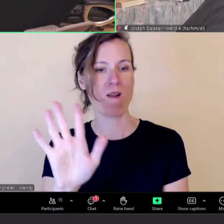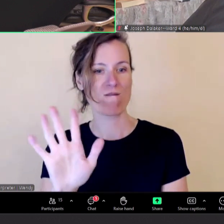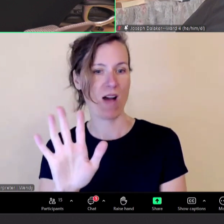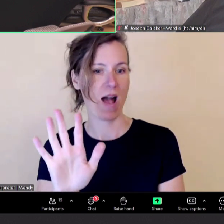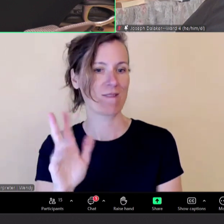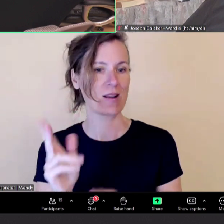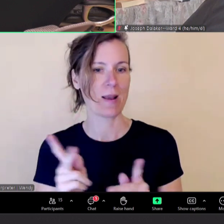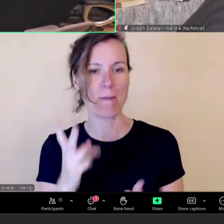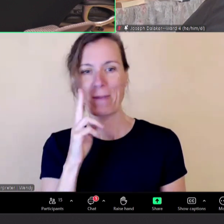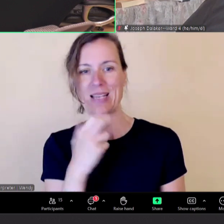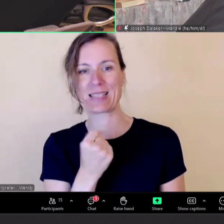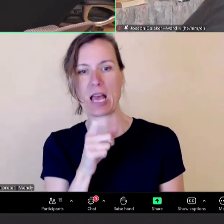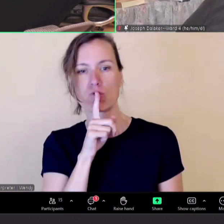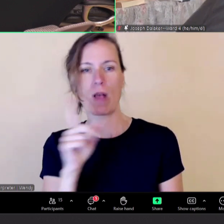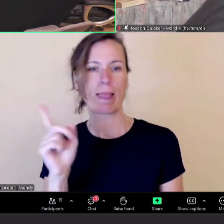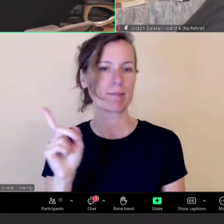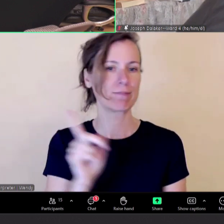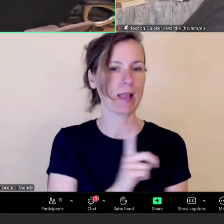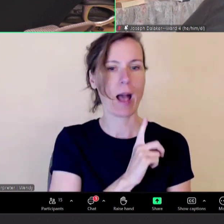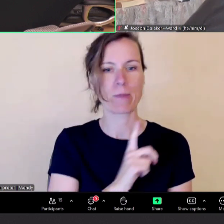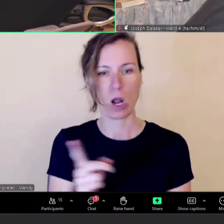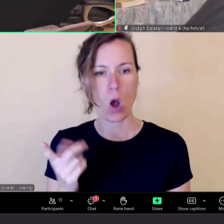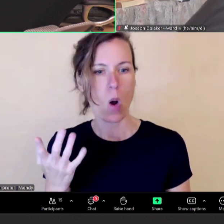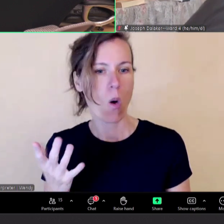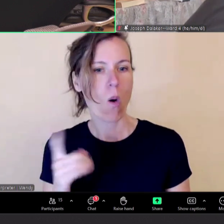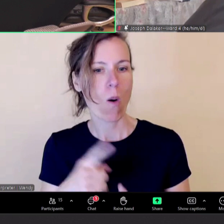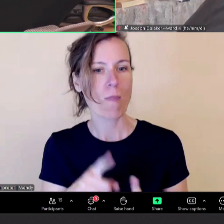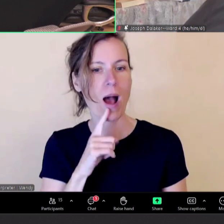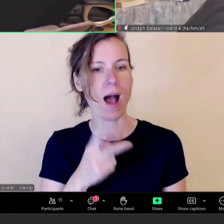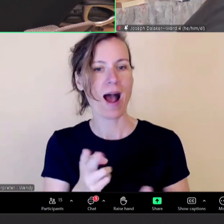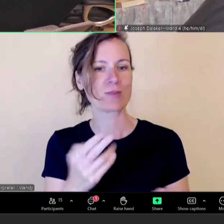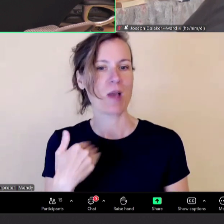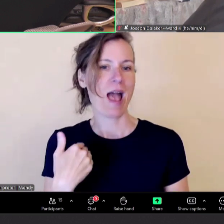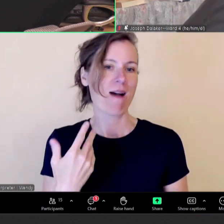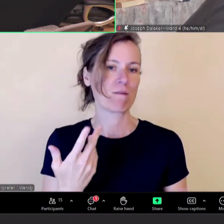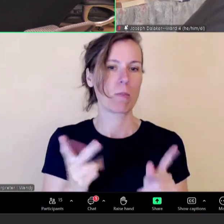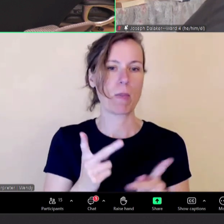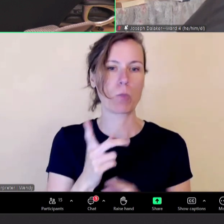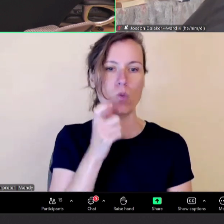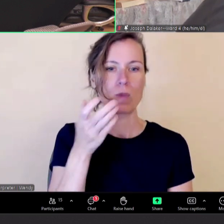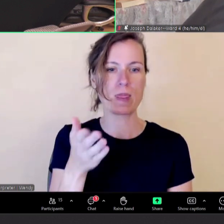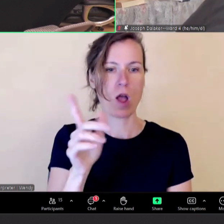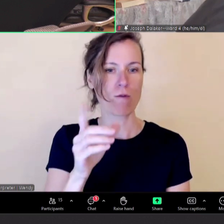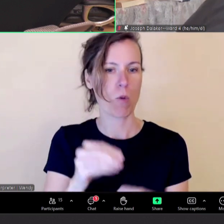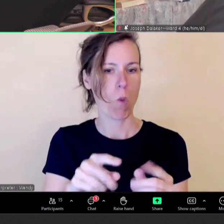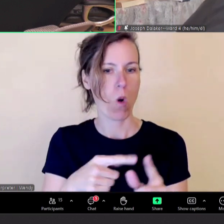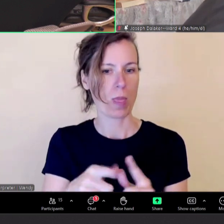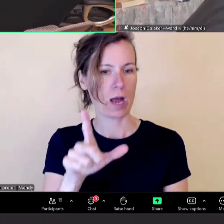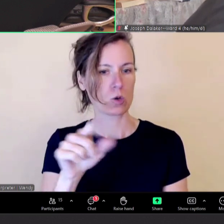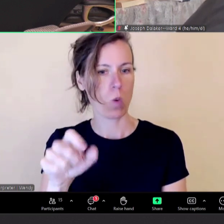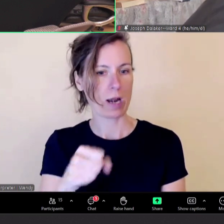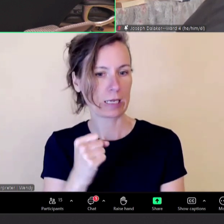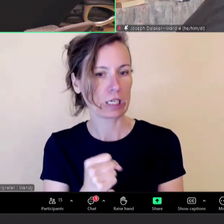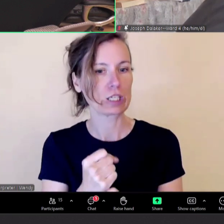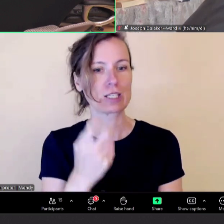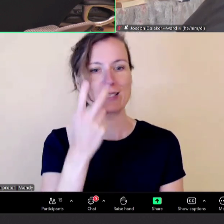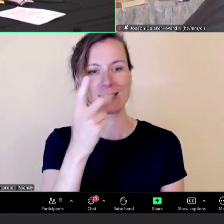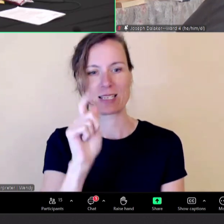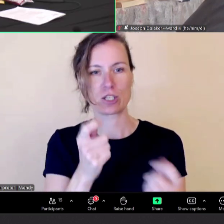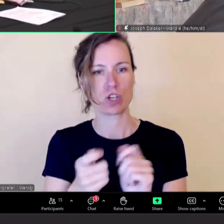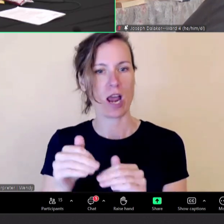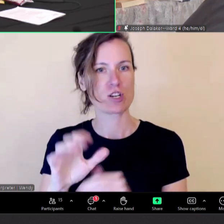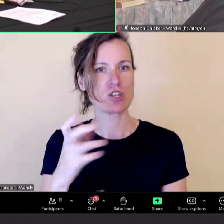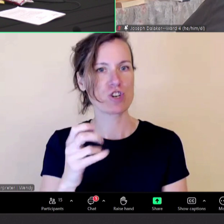but honestly, we have residents who've been there for more than 20 years. They've seen the change in Cheverly, and honestly, the fact that anybody would not take